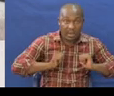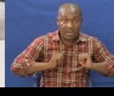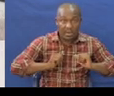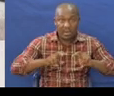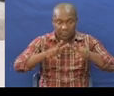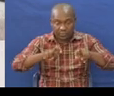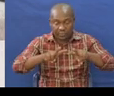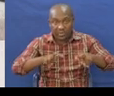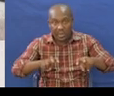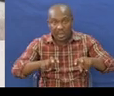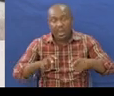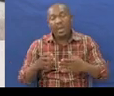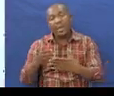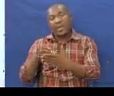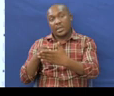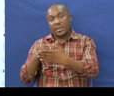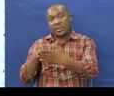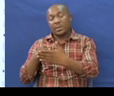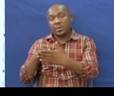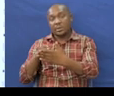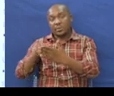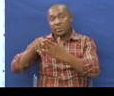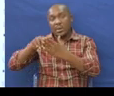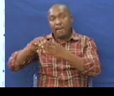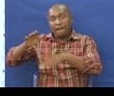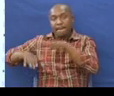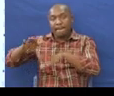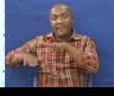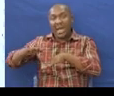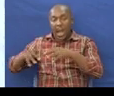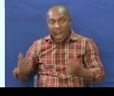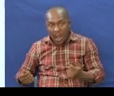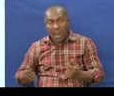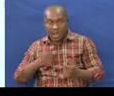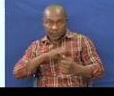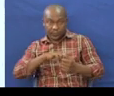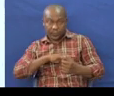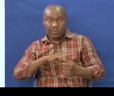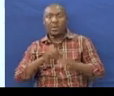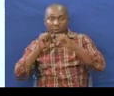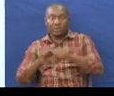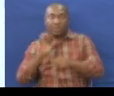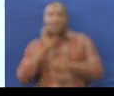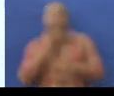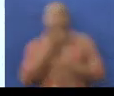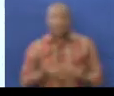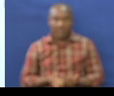in specific terms and operation manner are very important in conducting research. You have to be very careful with